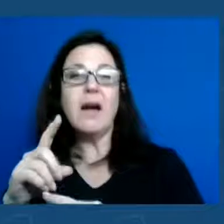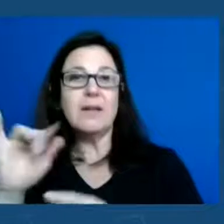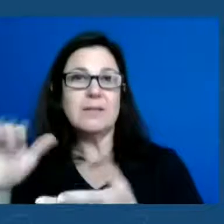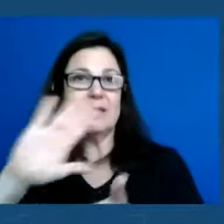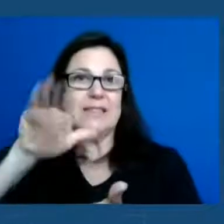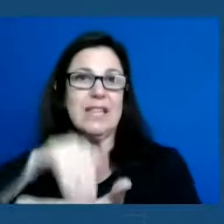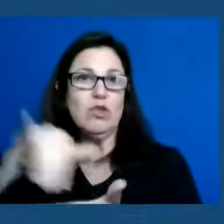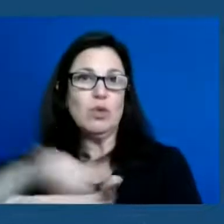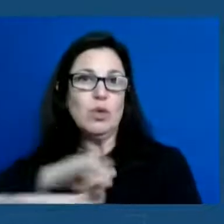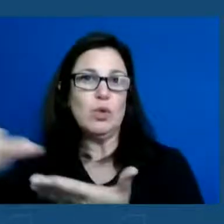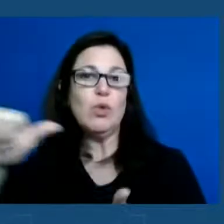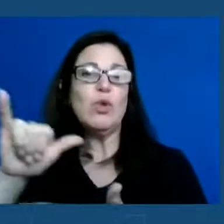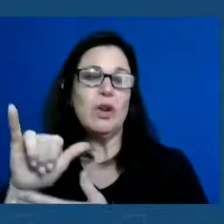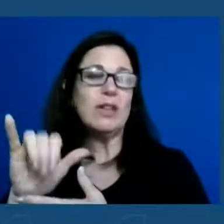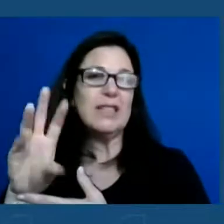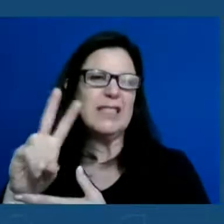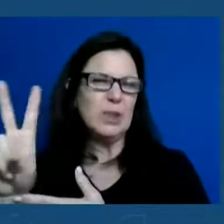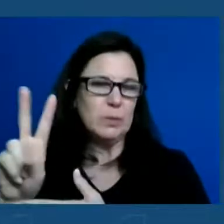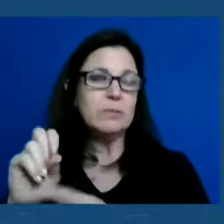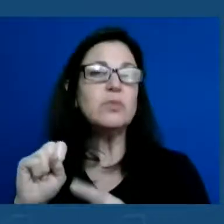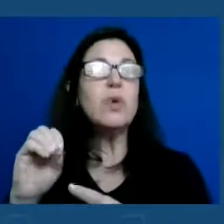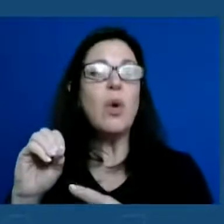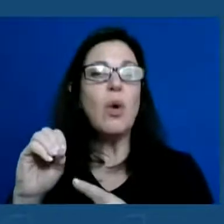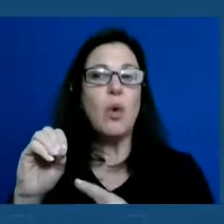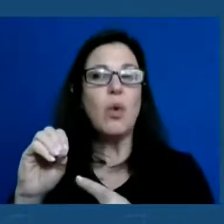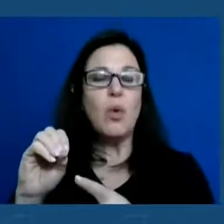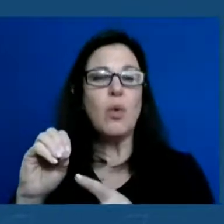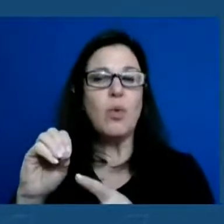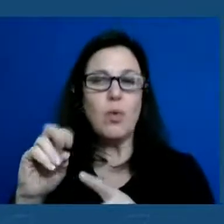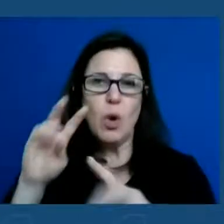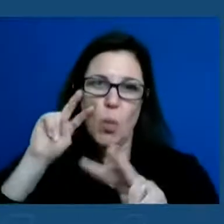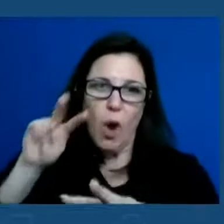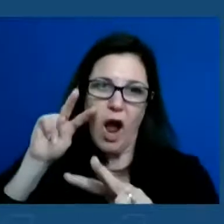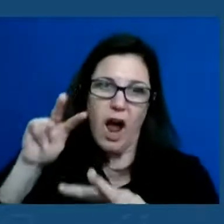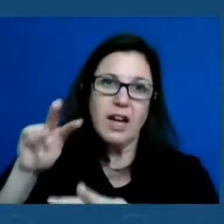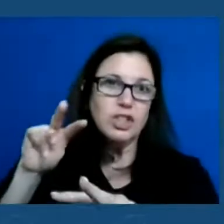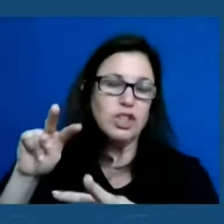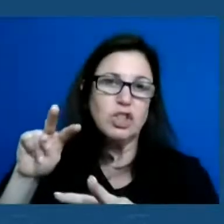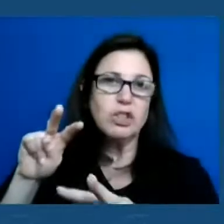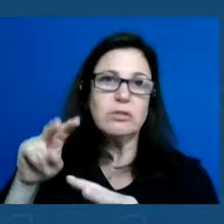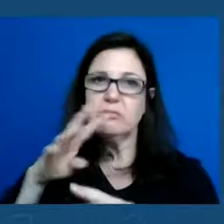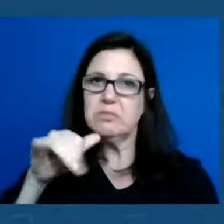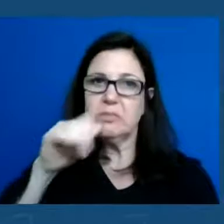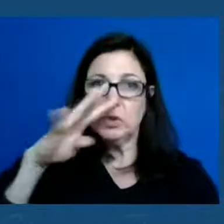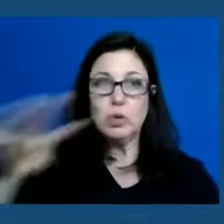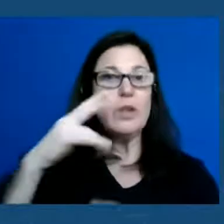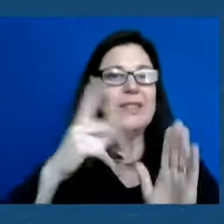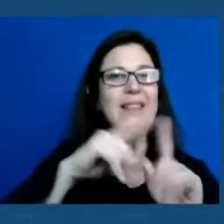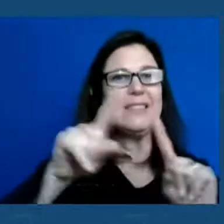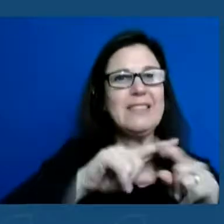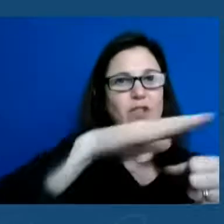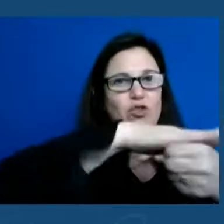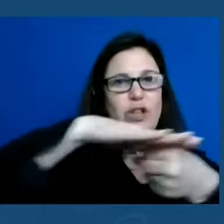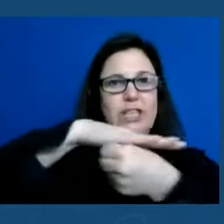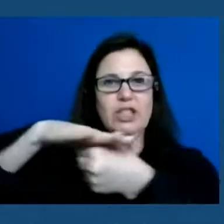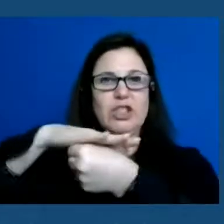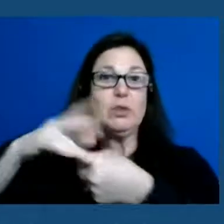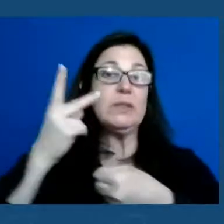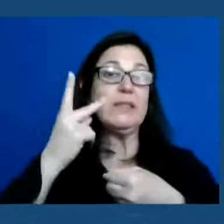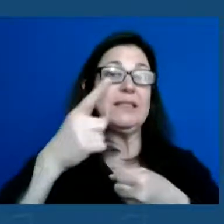at the worst time. So we're watching this very intensely. And let's just look at the regions. You can see that